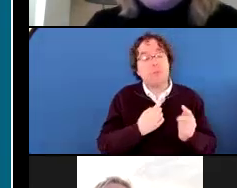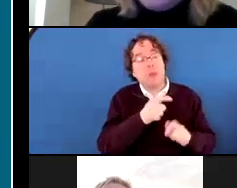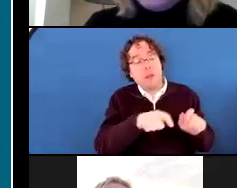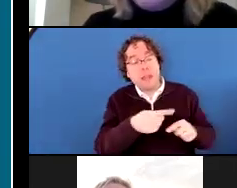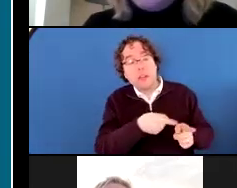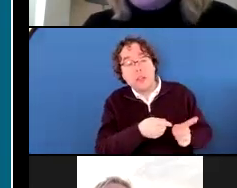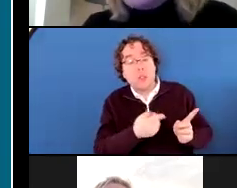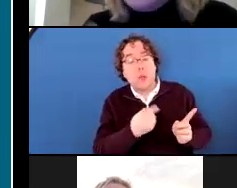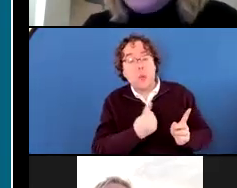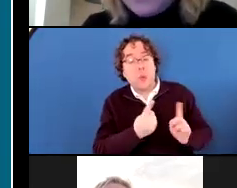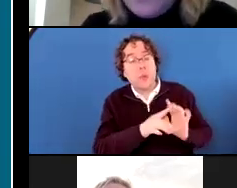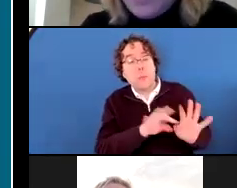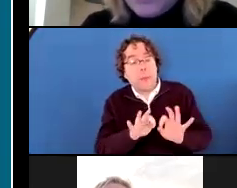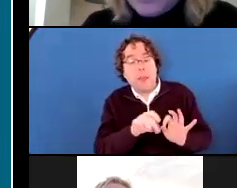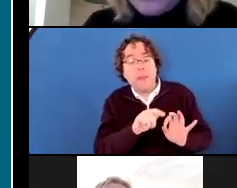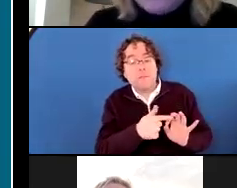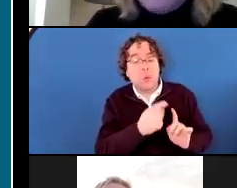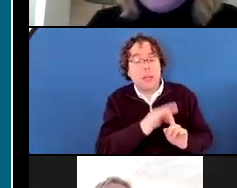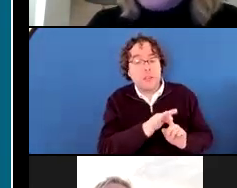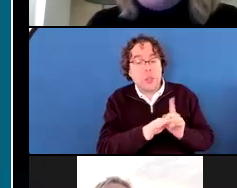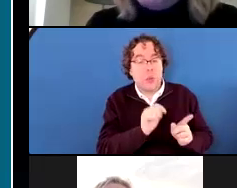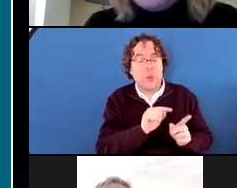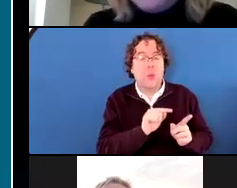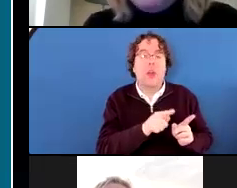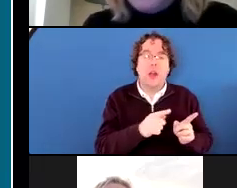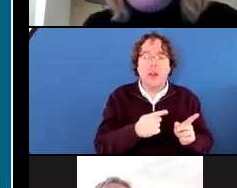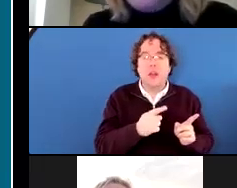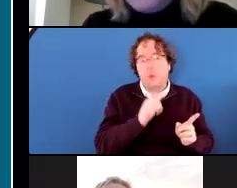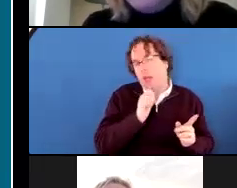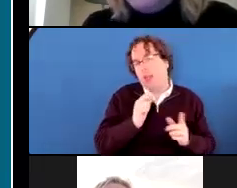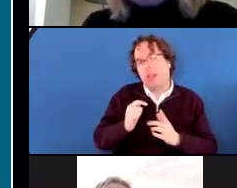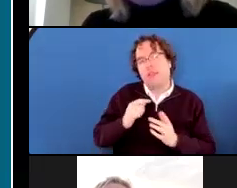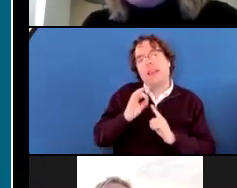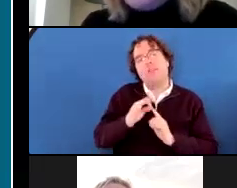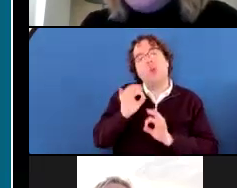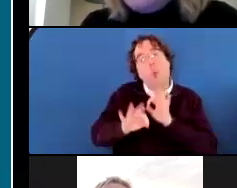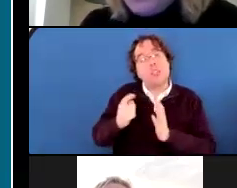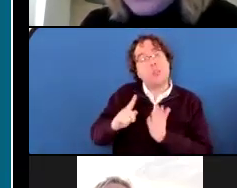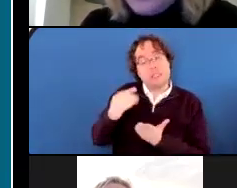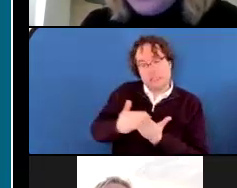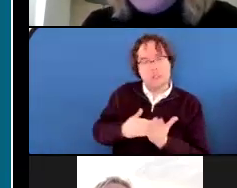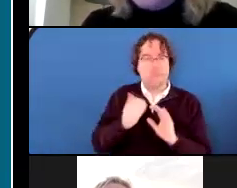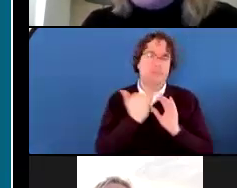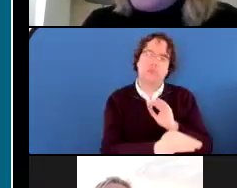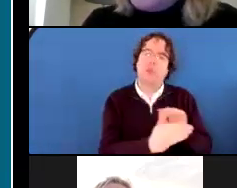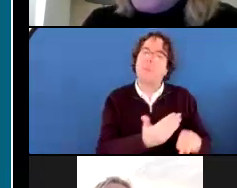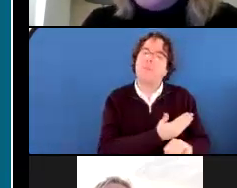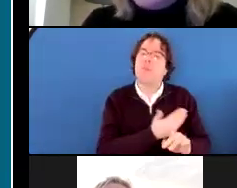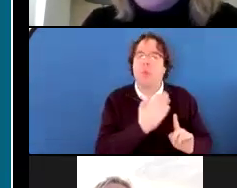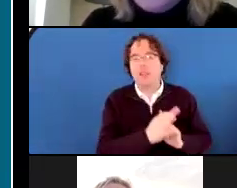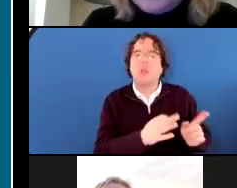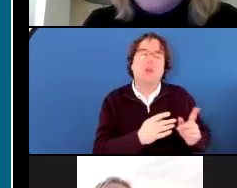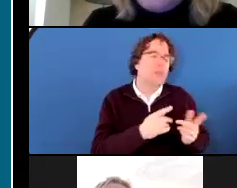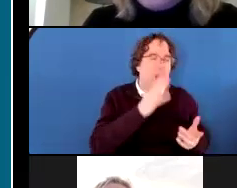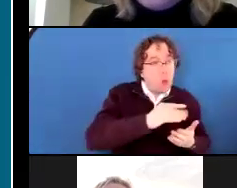for interview, you'll receive the interview questions in advance. You'll receive, obviously, details of the schedule and who